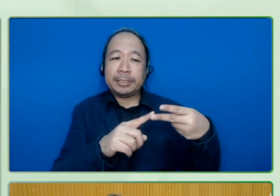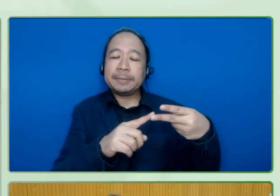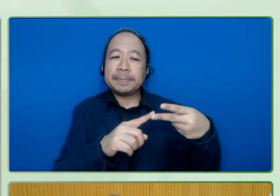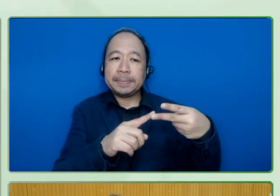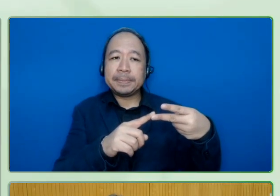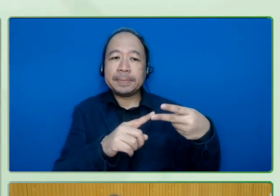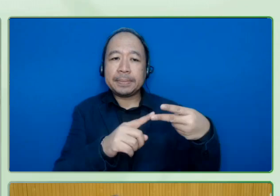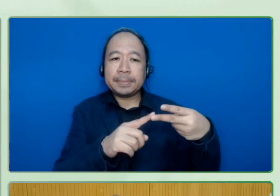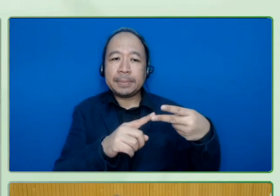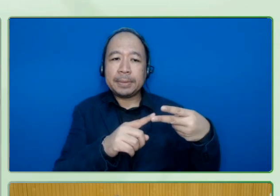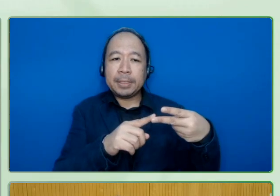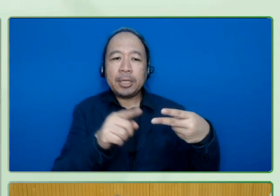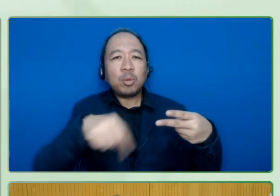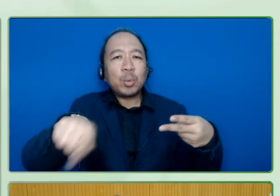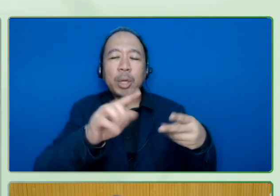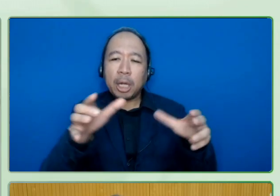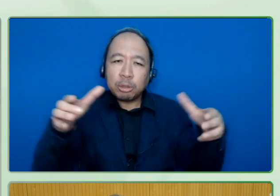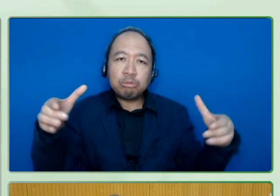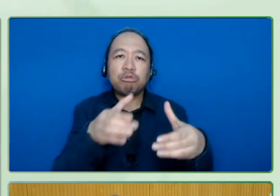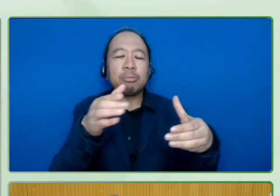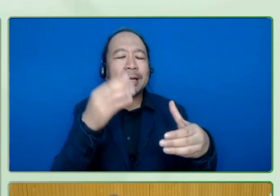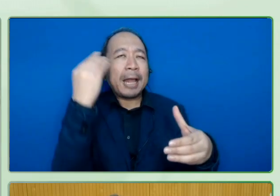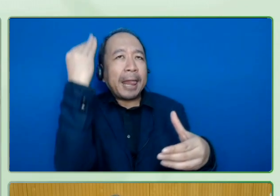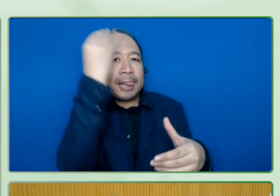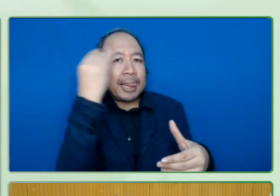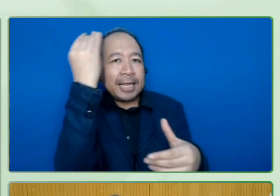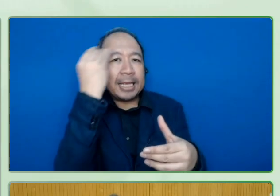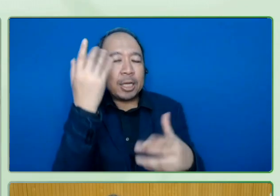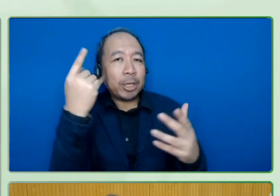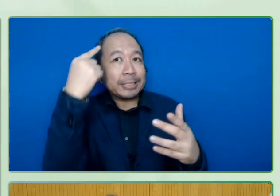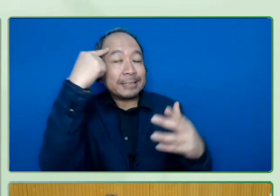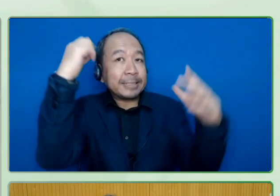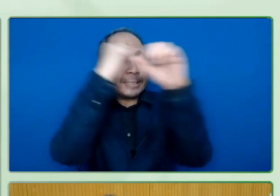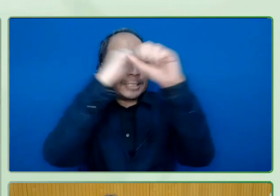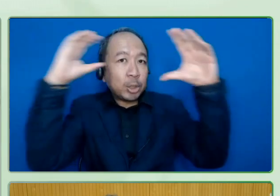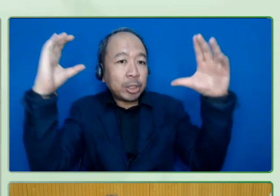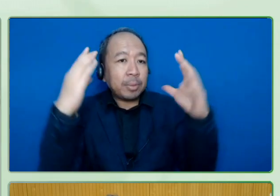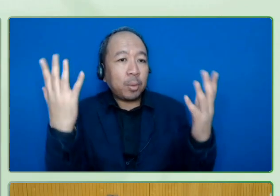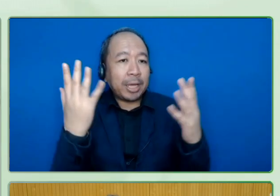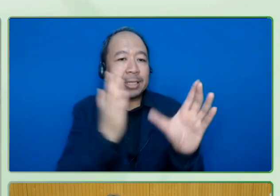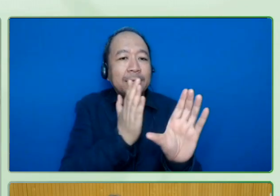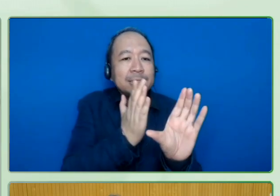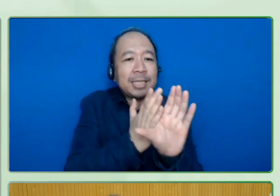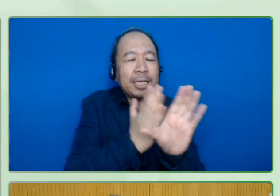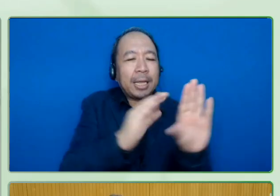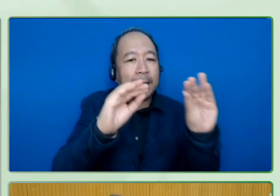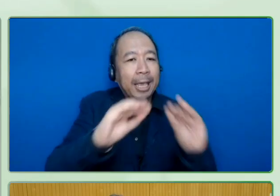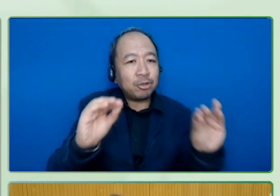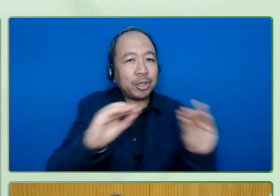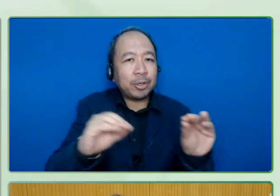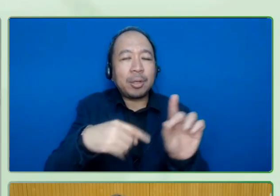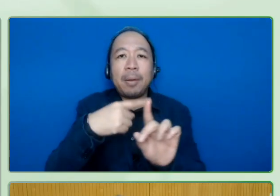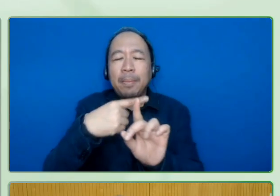thinking room, and we developed a concept where we combined psychoeducation with the use of hands-on practical